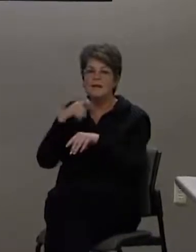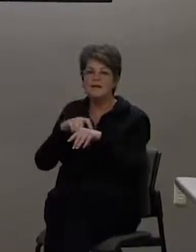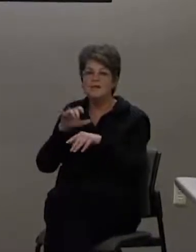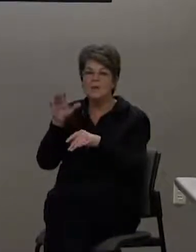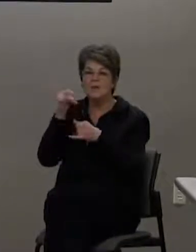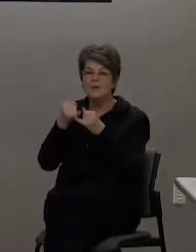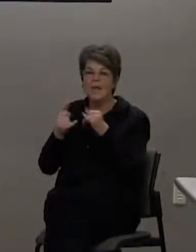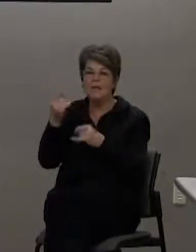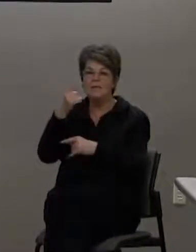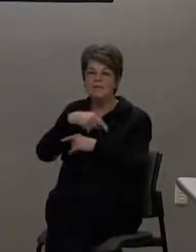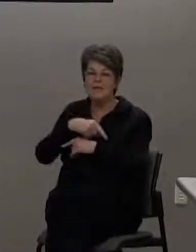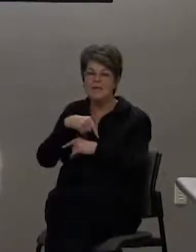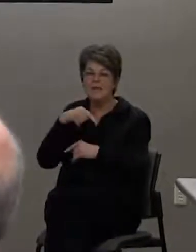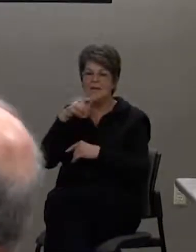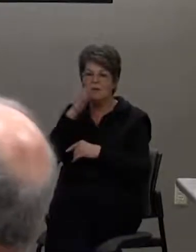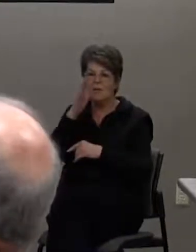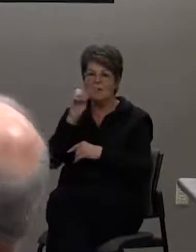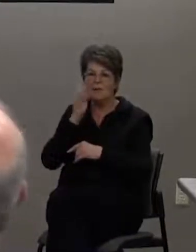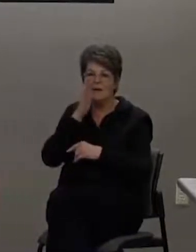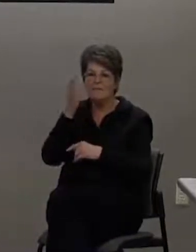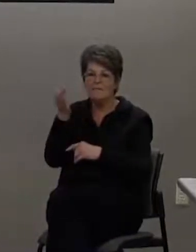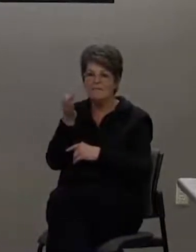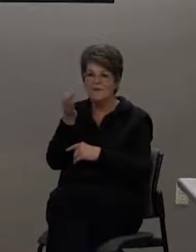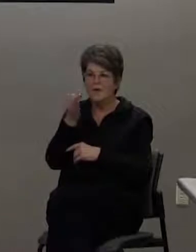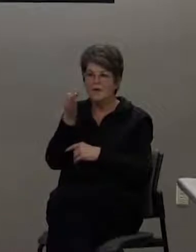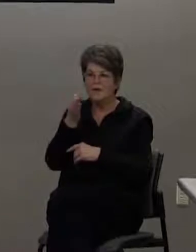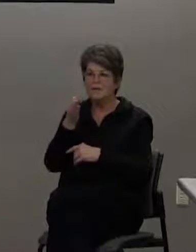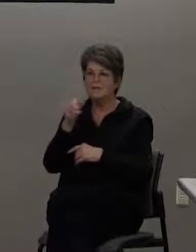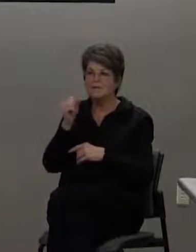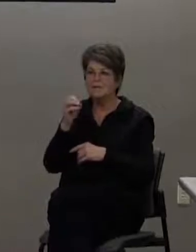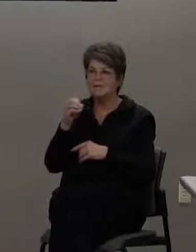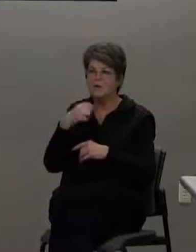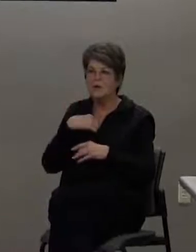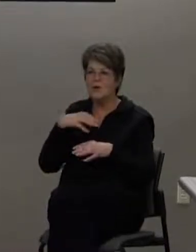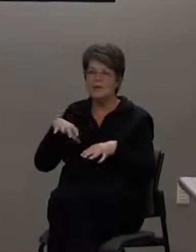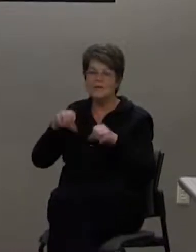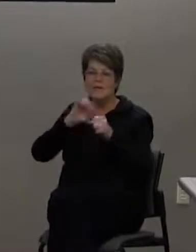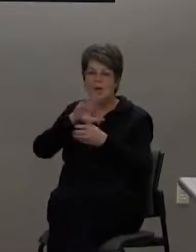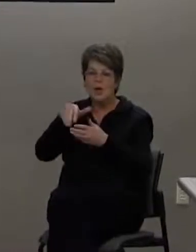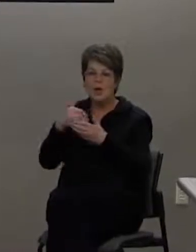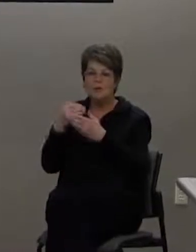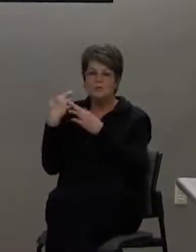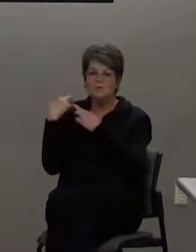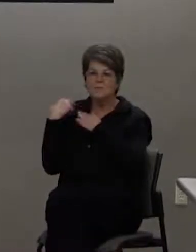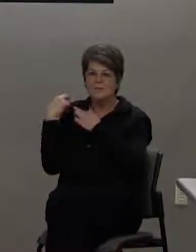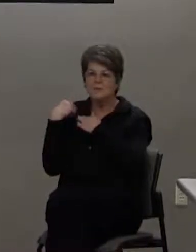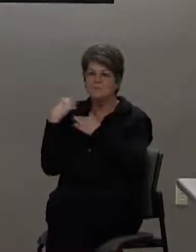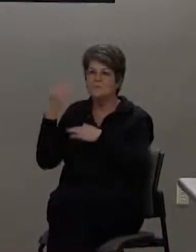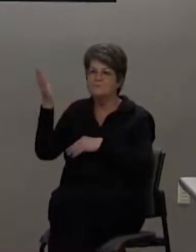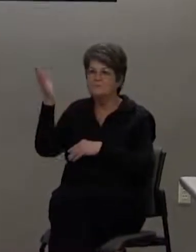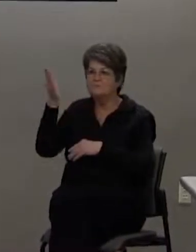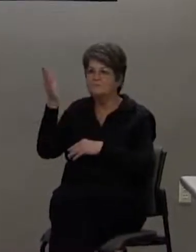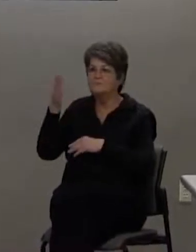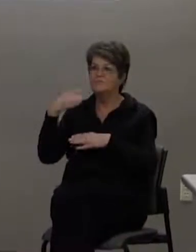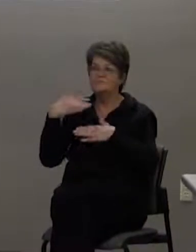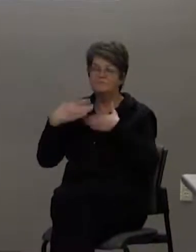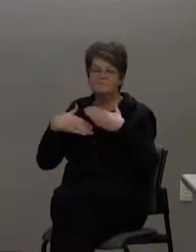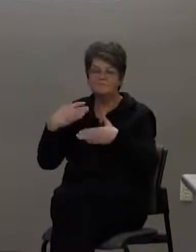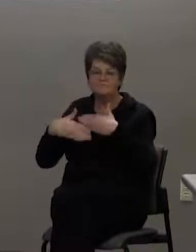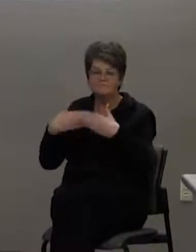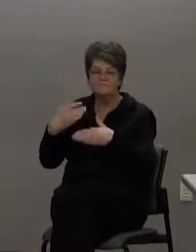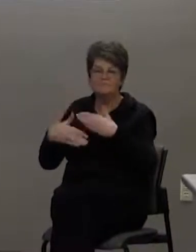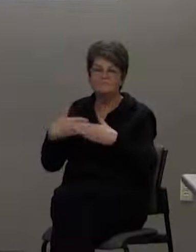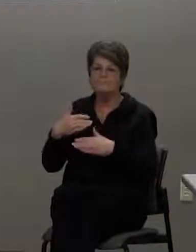with the company is this coming Friday. And so I will be taking all responsibilities and presentations and moving this ball forward,